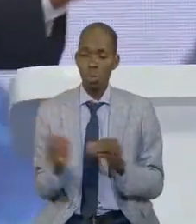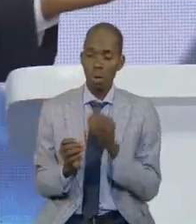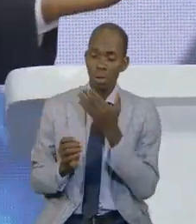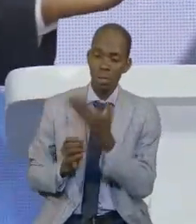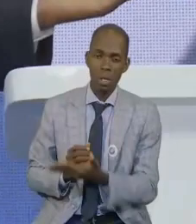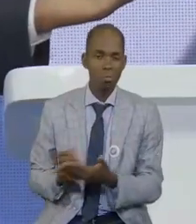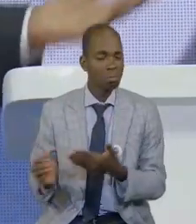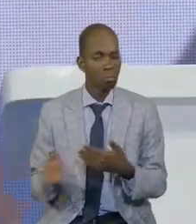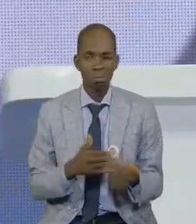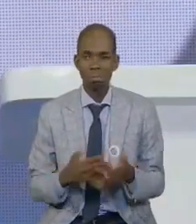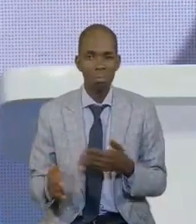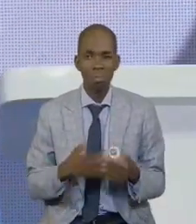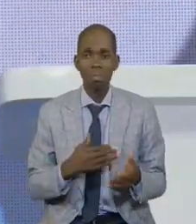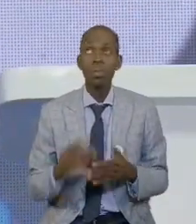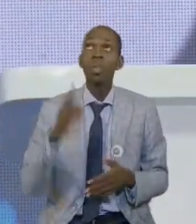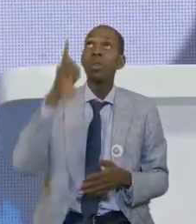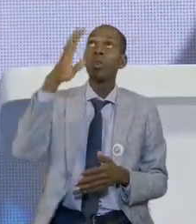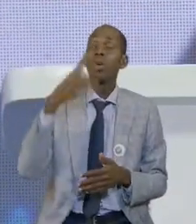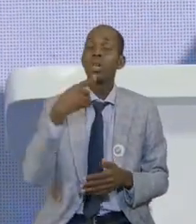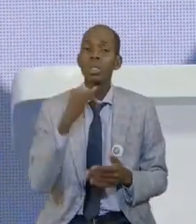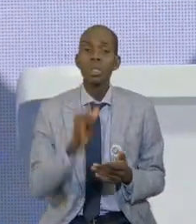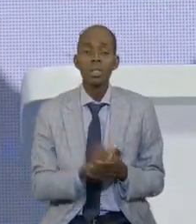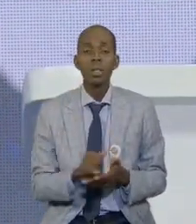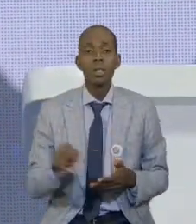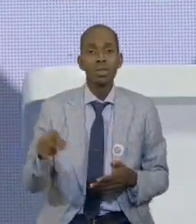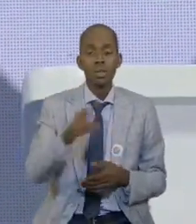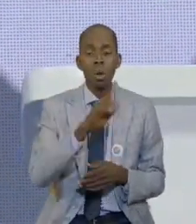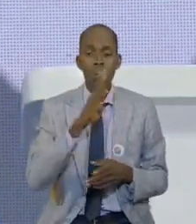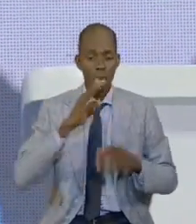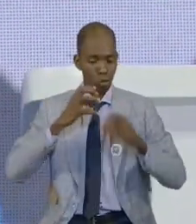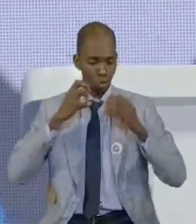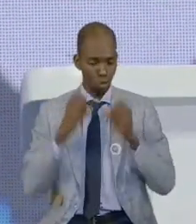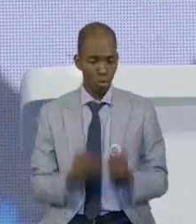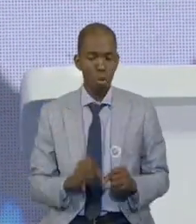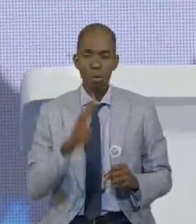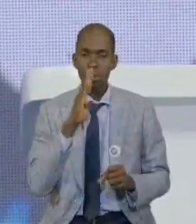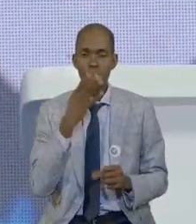God says but stronger and of a good courage